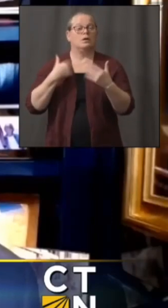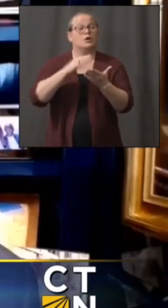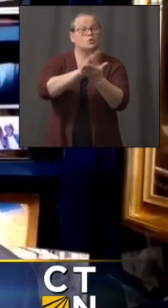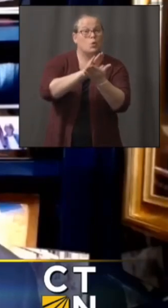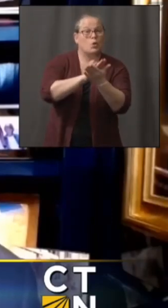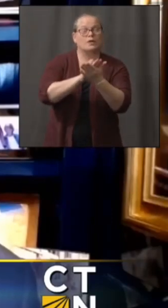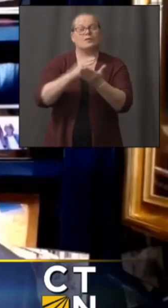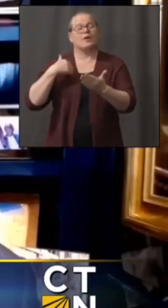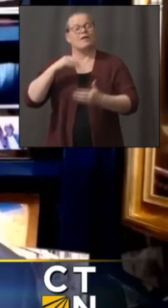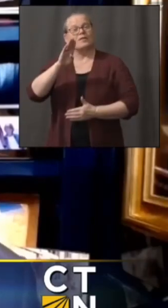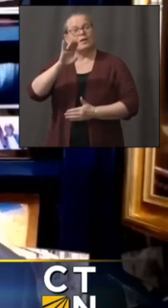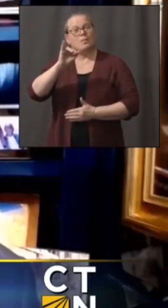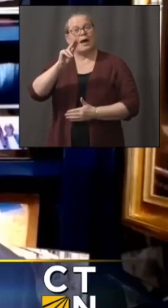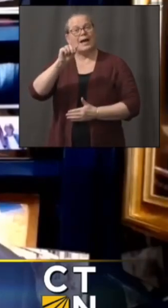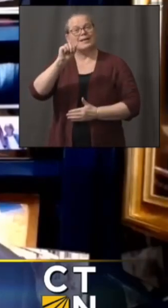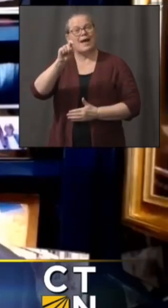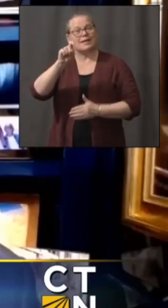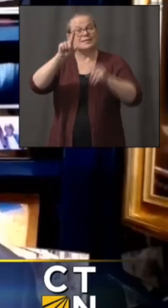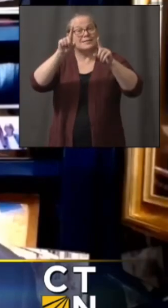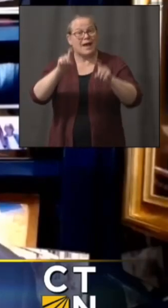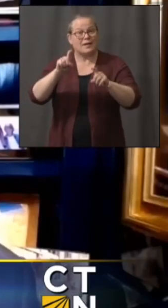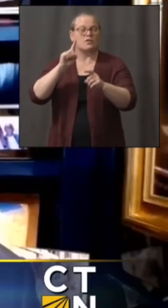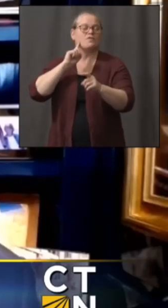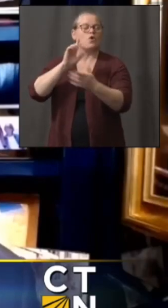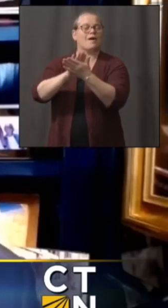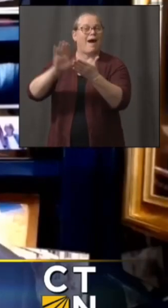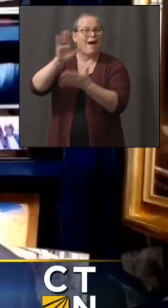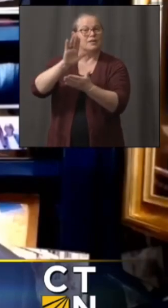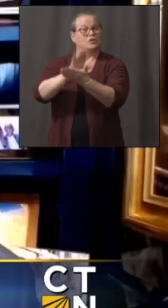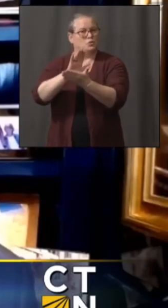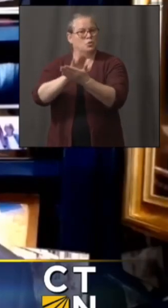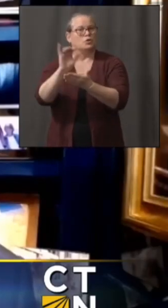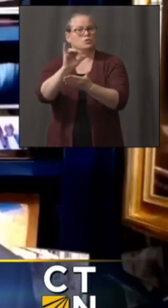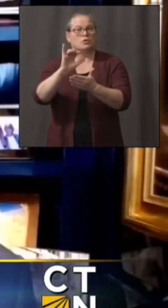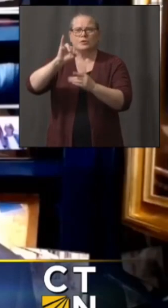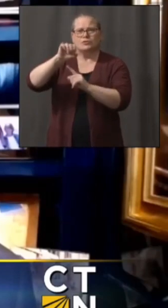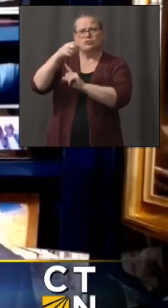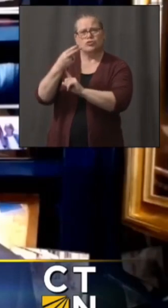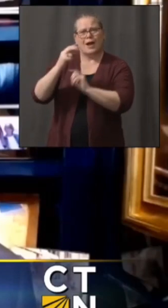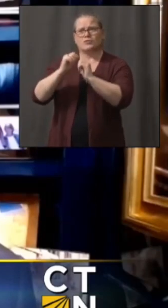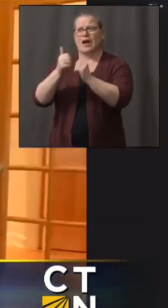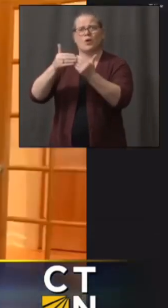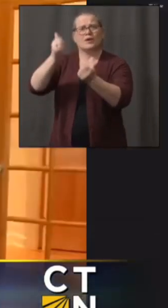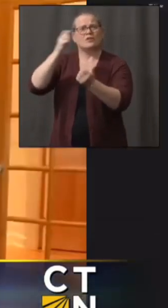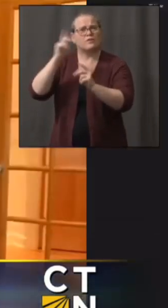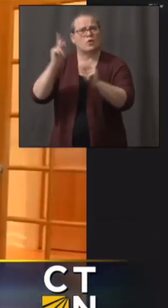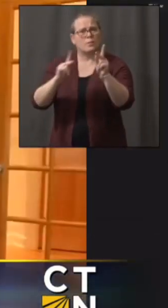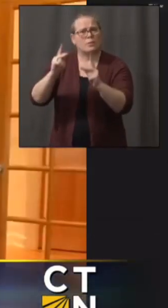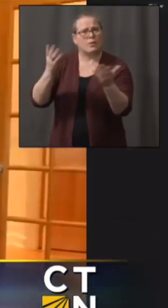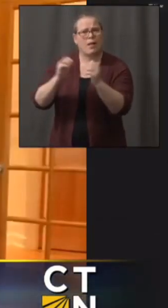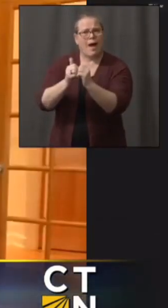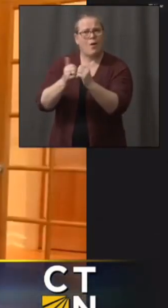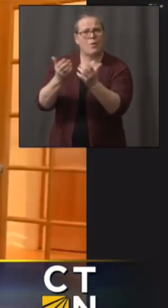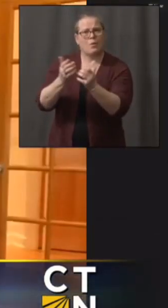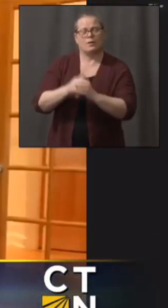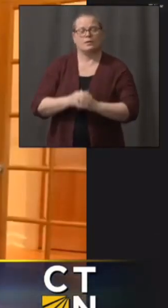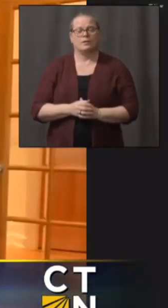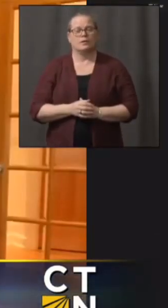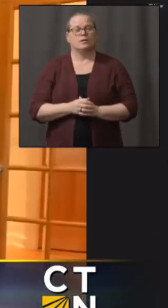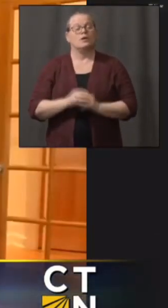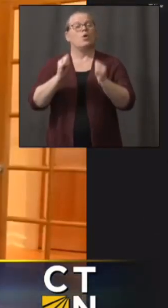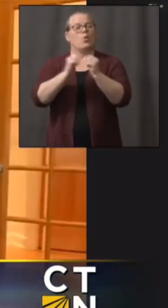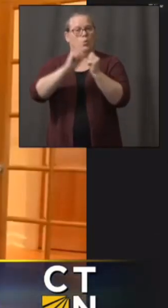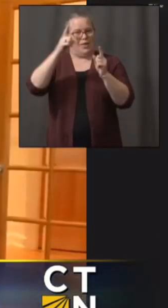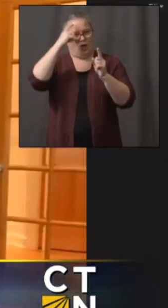schools as well. Josh, how else can we make it easier for people to get tested? Yeah, with the governor's support, we're working with our